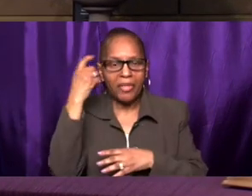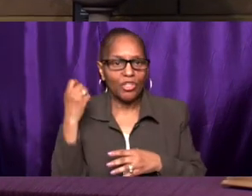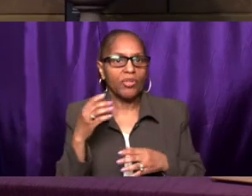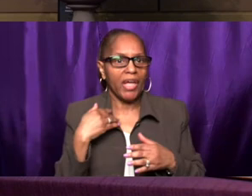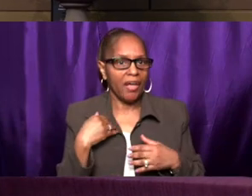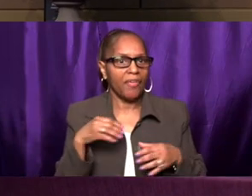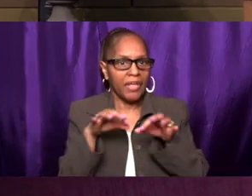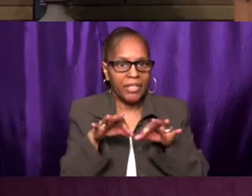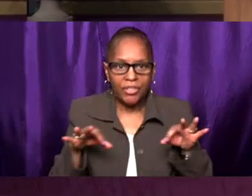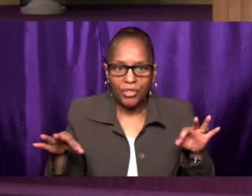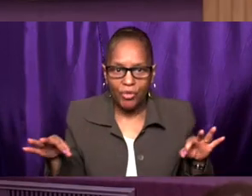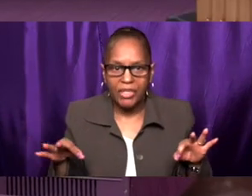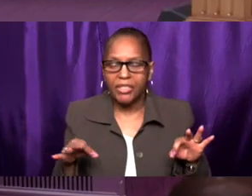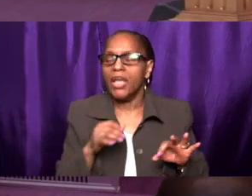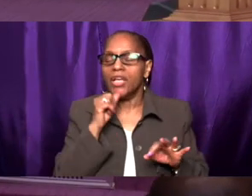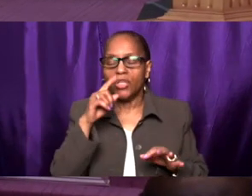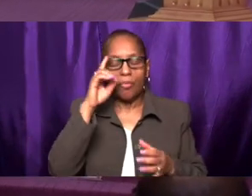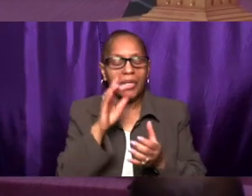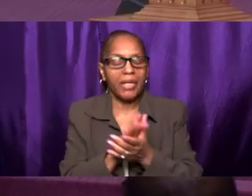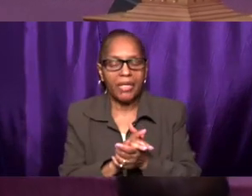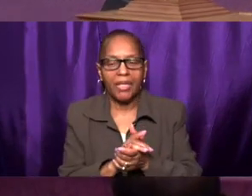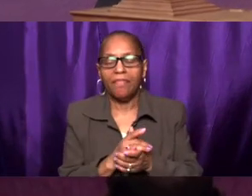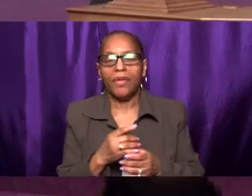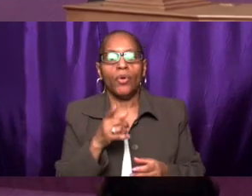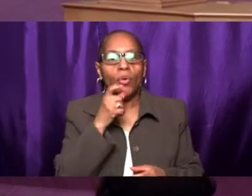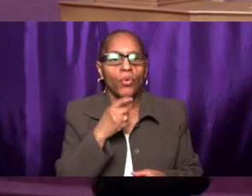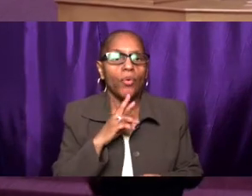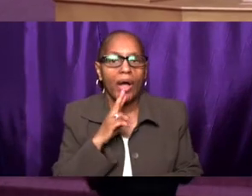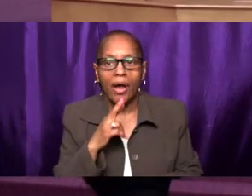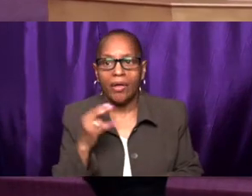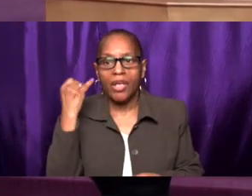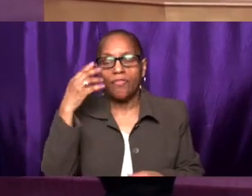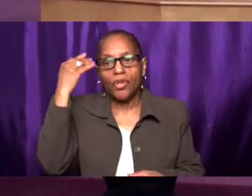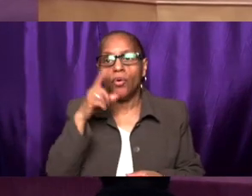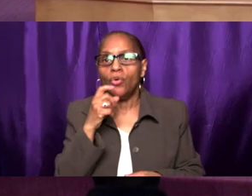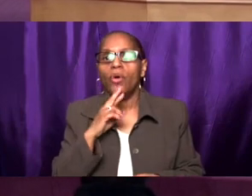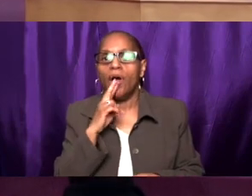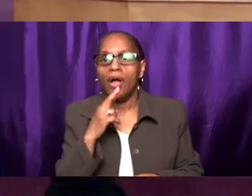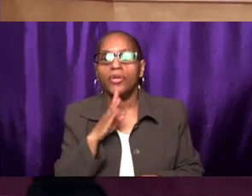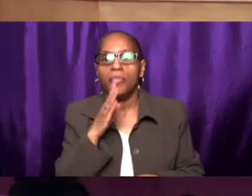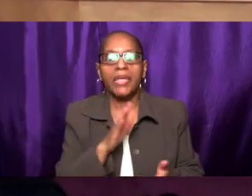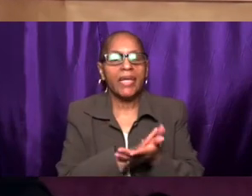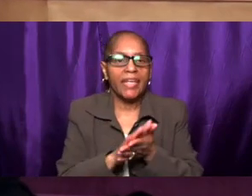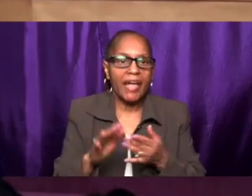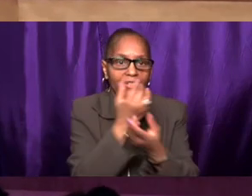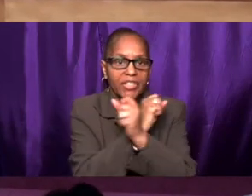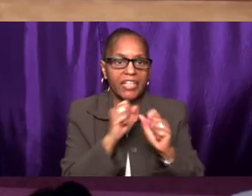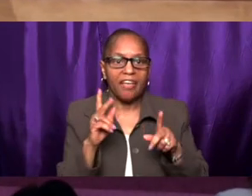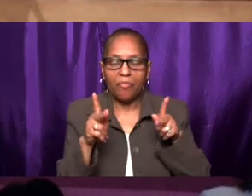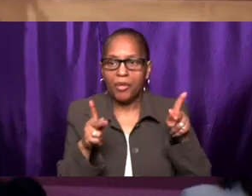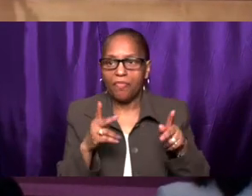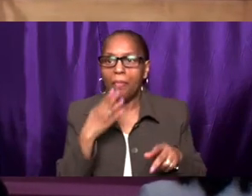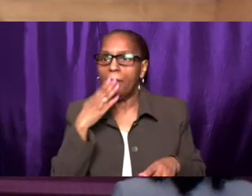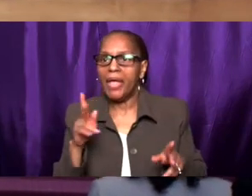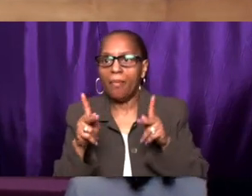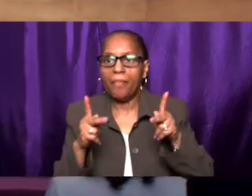believe you are who you are. If you know who you are, you can be nice and you can save people from the wolves who are